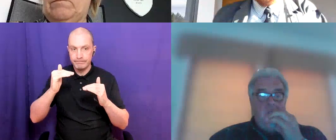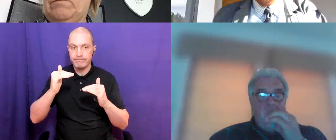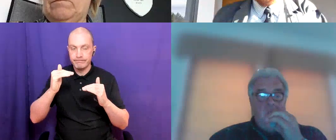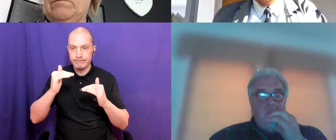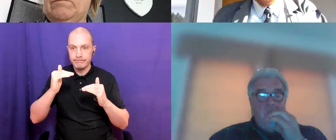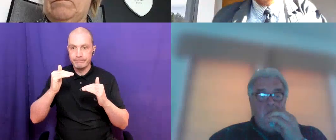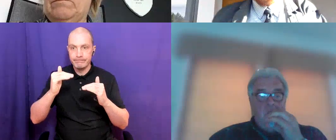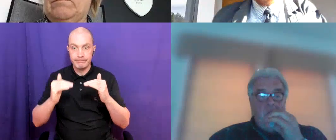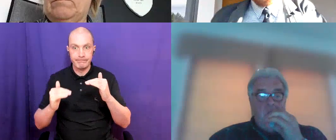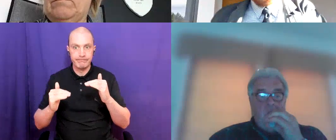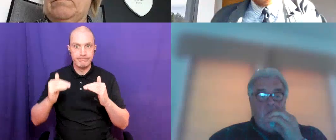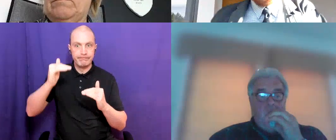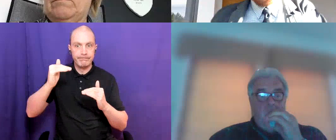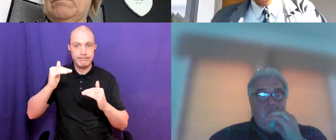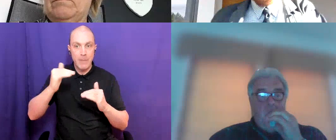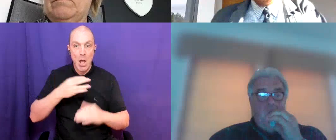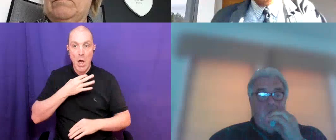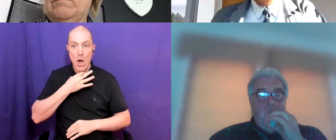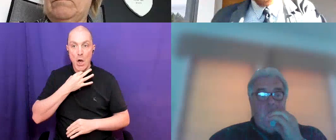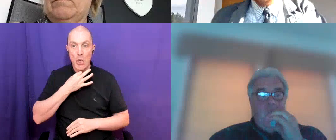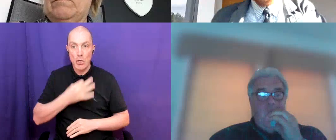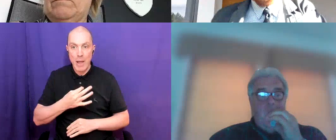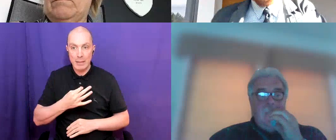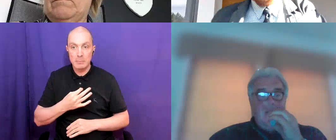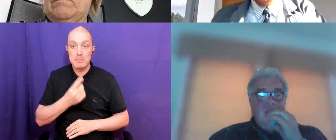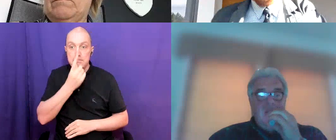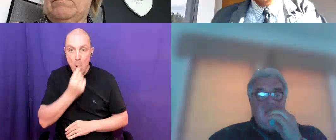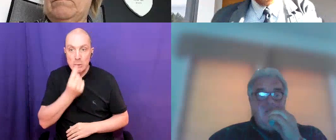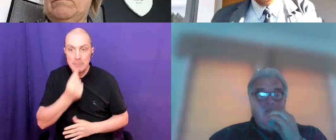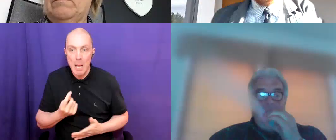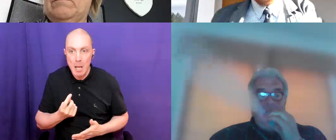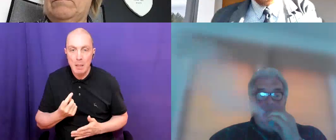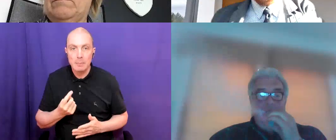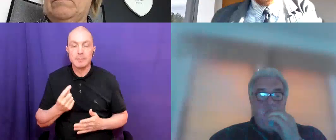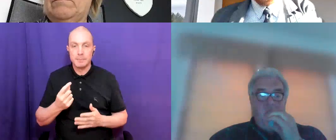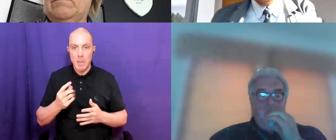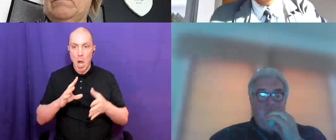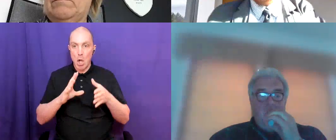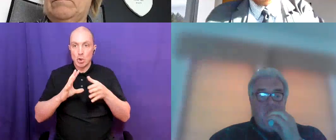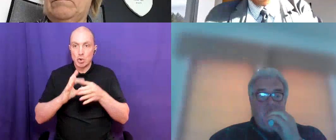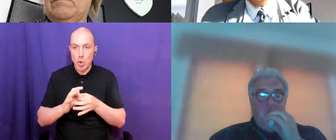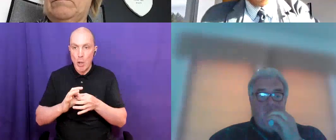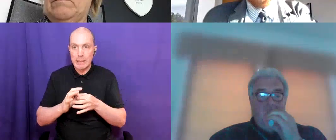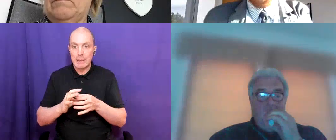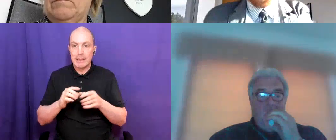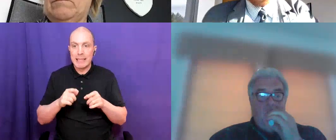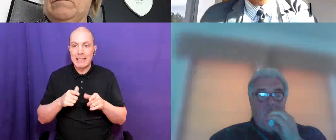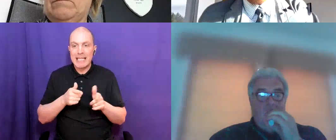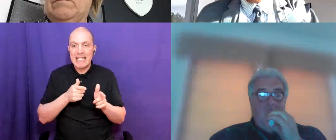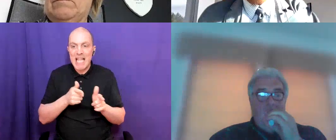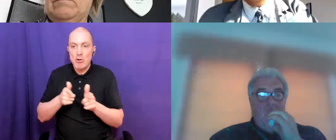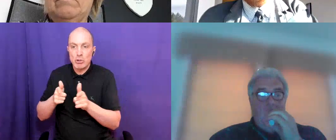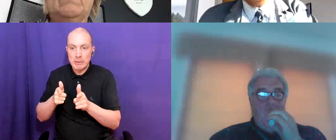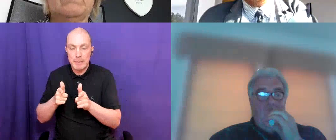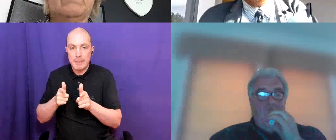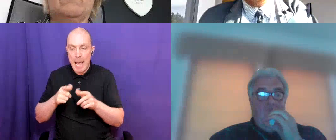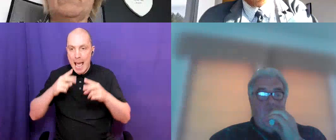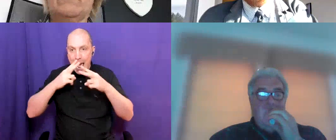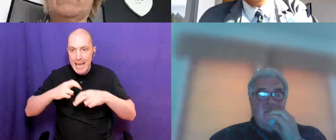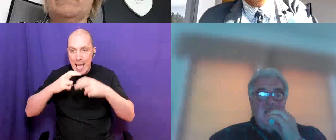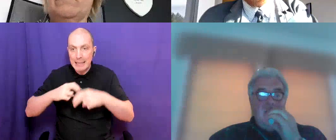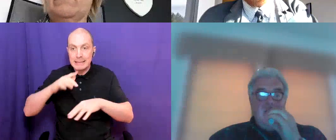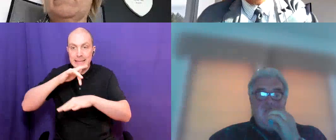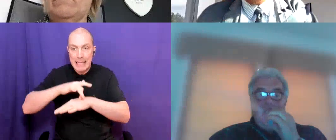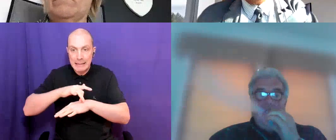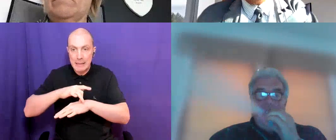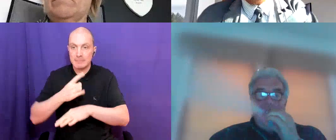and report any suspicious activity. The Joint Terrorism Analysis Centre continues to assess that any attack would most likely be